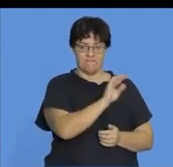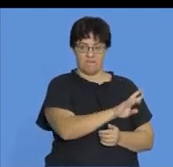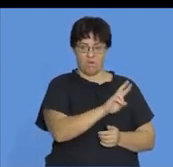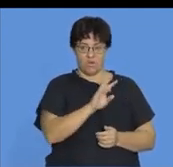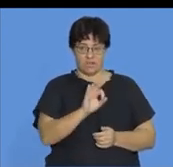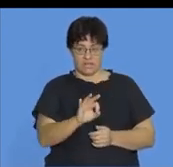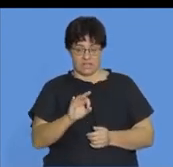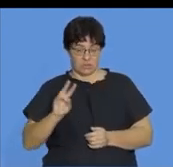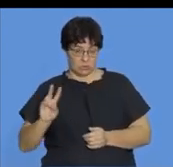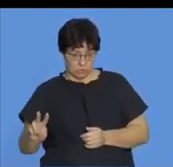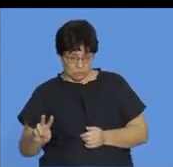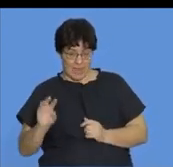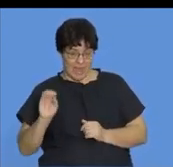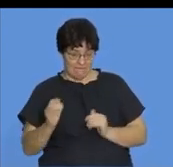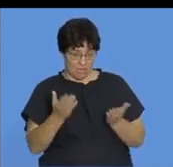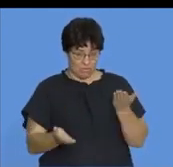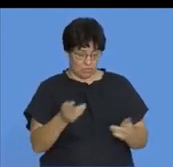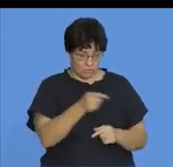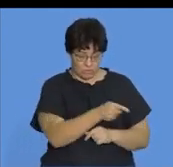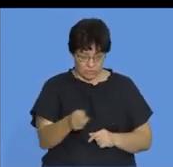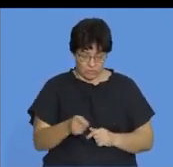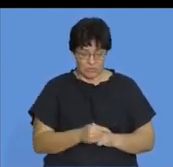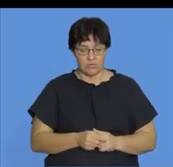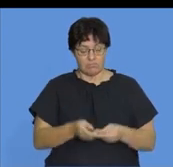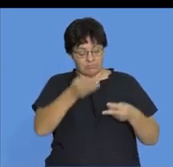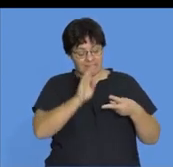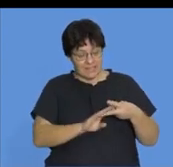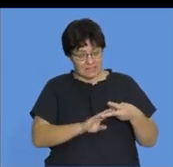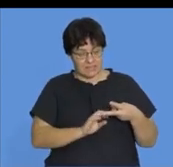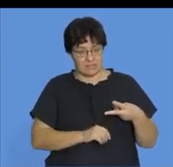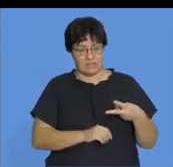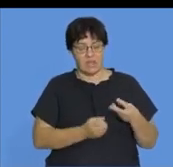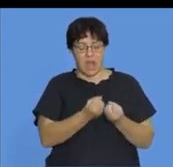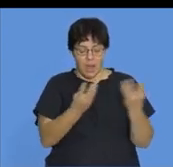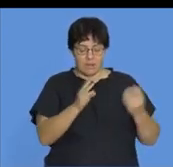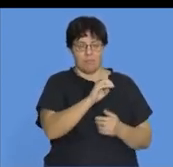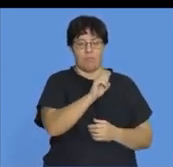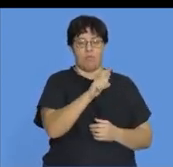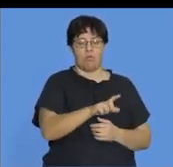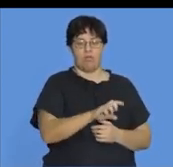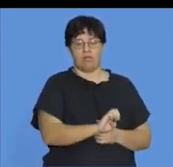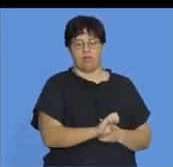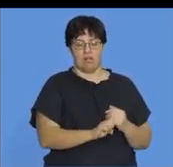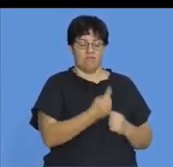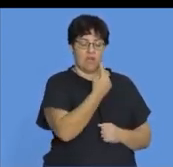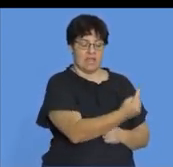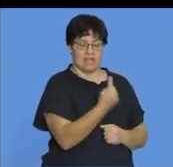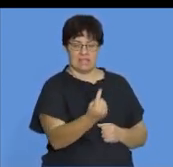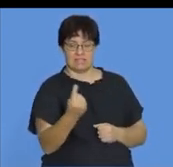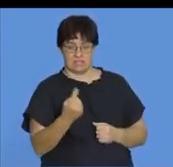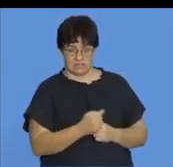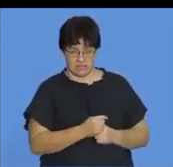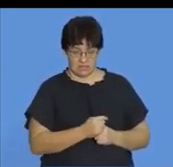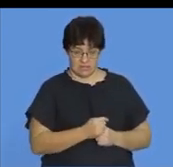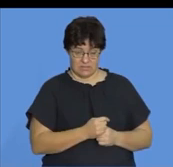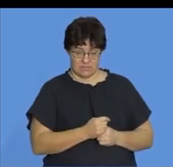the balanced equation. Now the next thing that we ask ourselves is how many moles are there for each of the sample